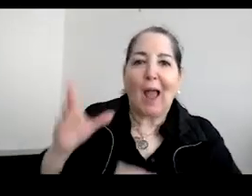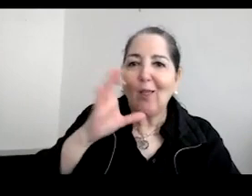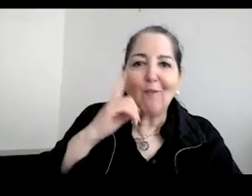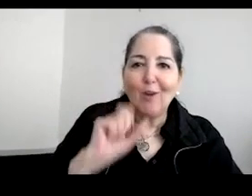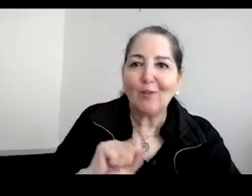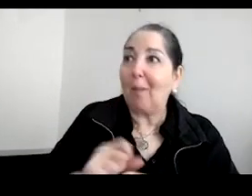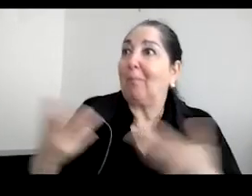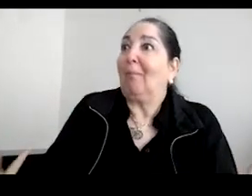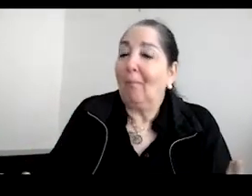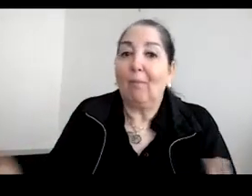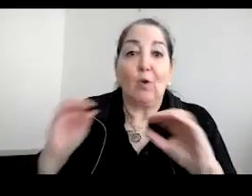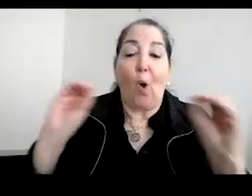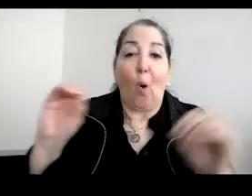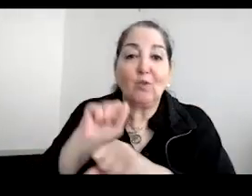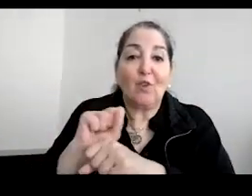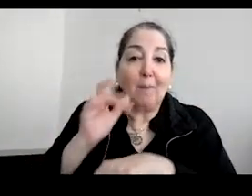health situation